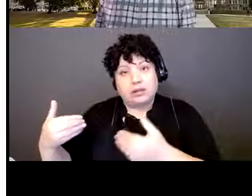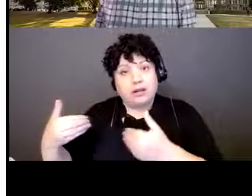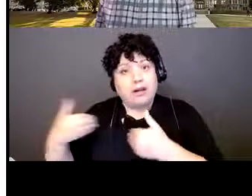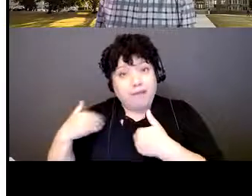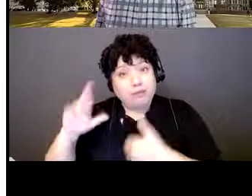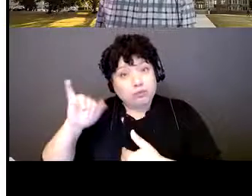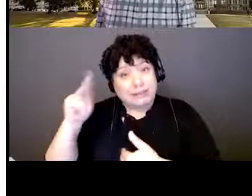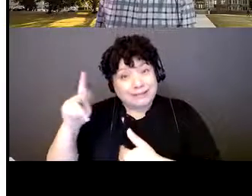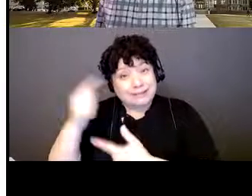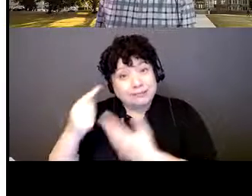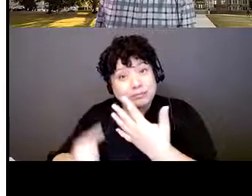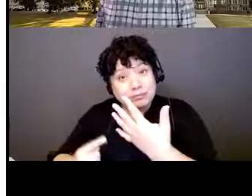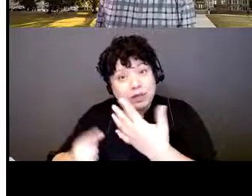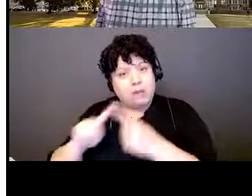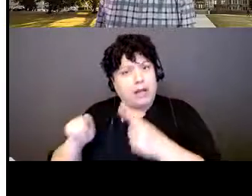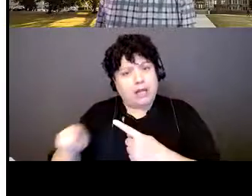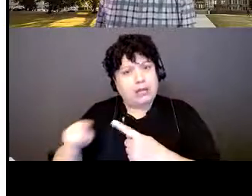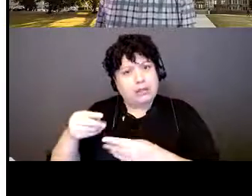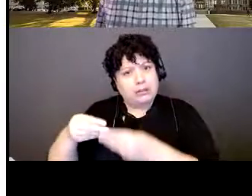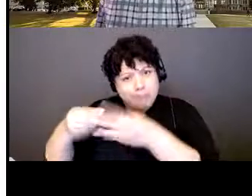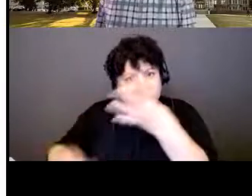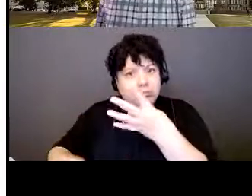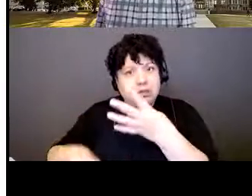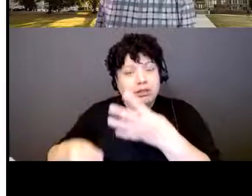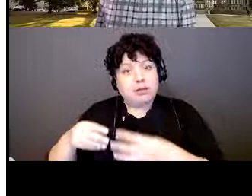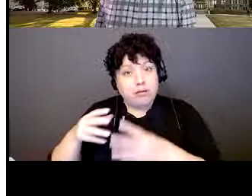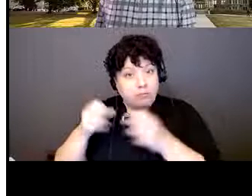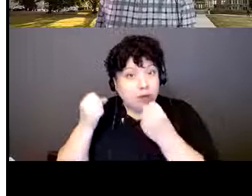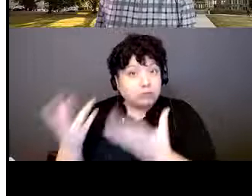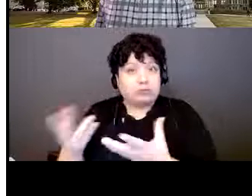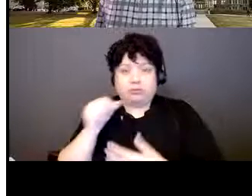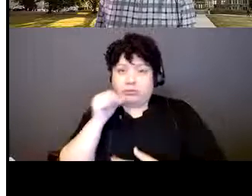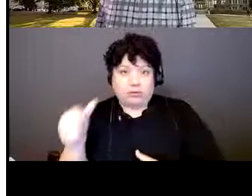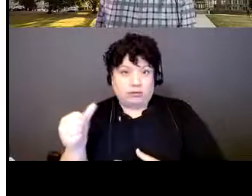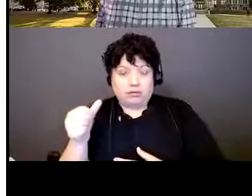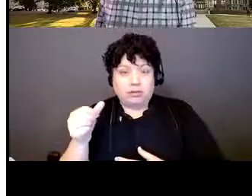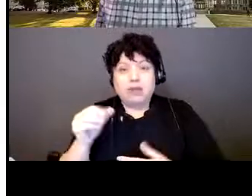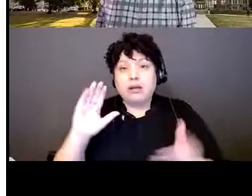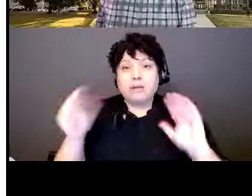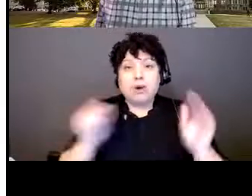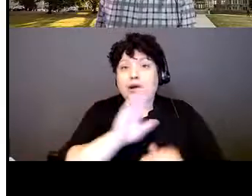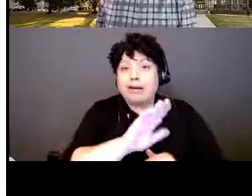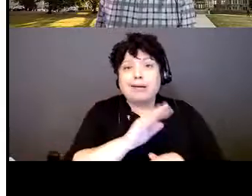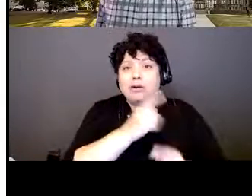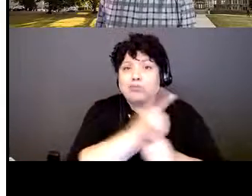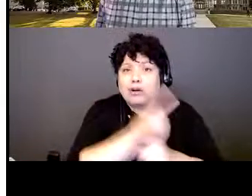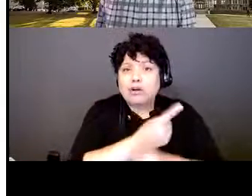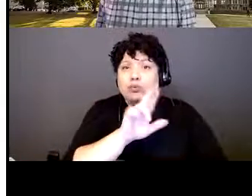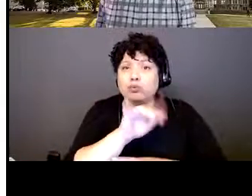but not a large number of risk factors that show up on traditional risk assessment tools that the